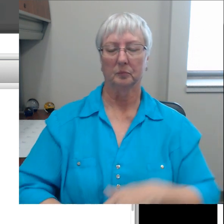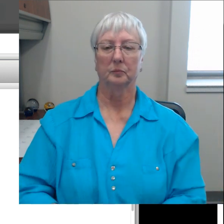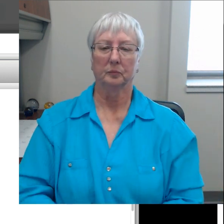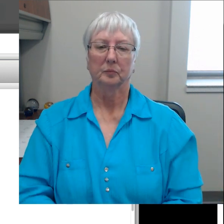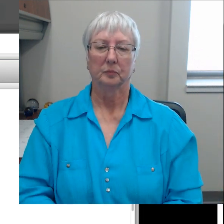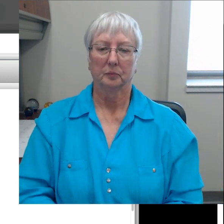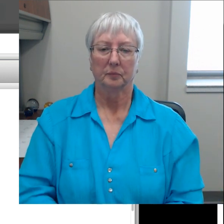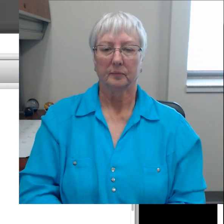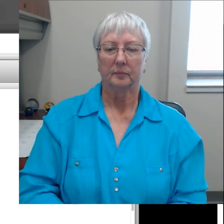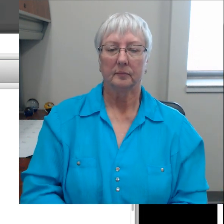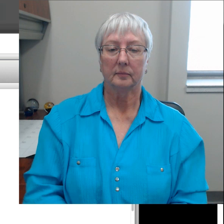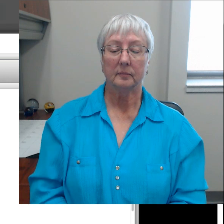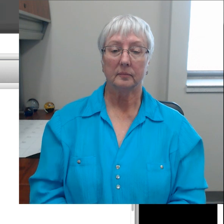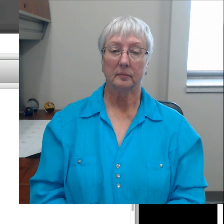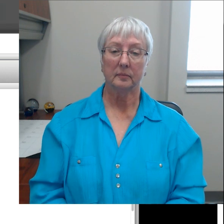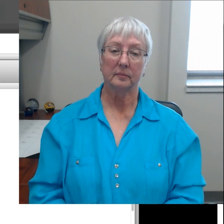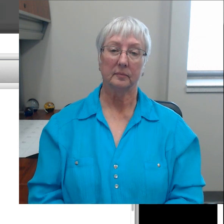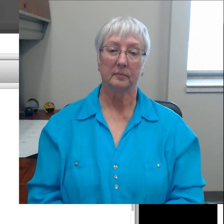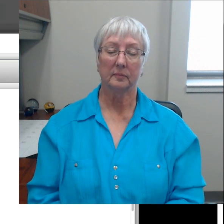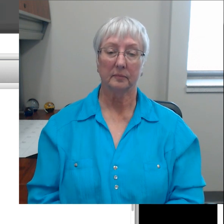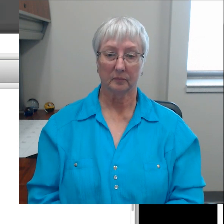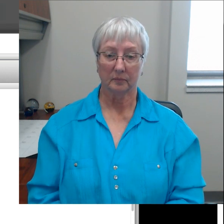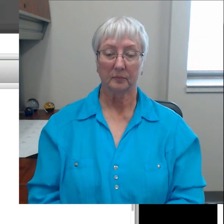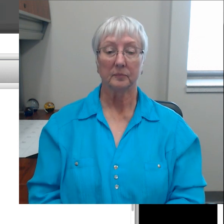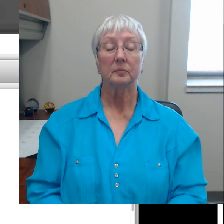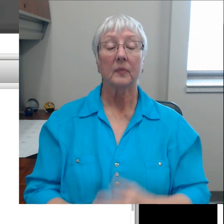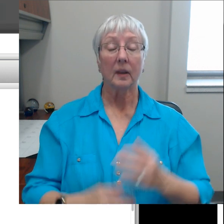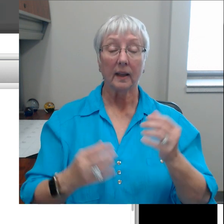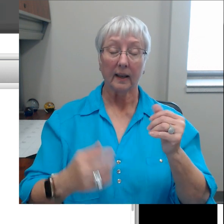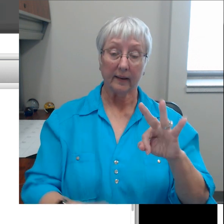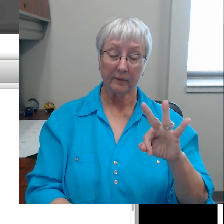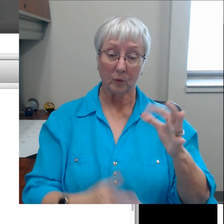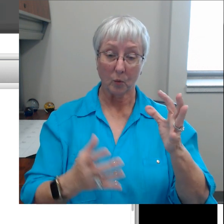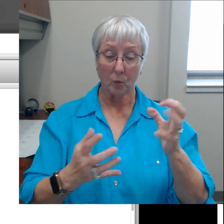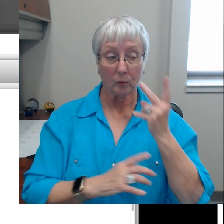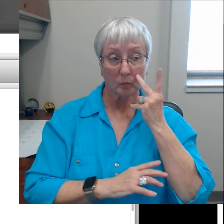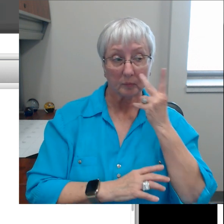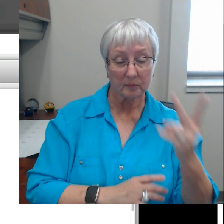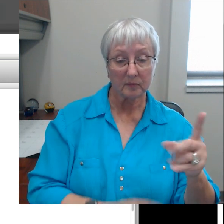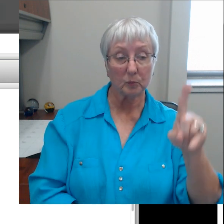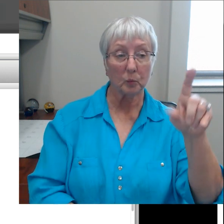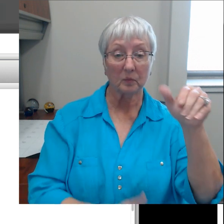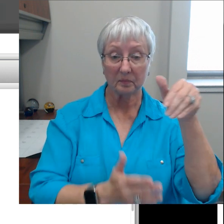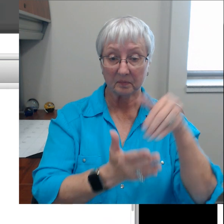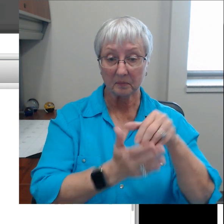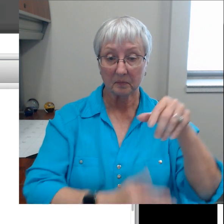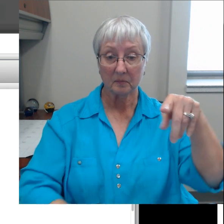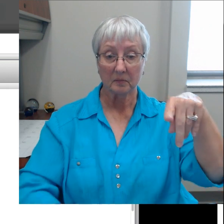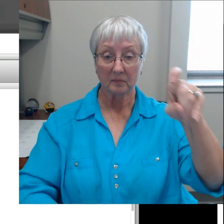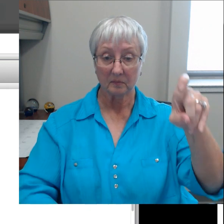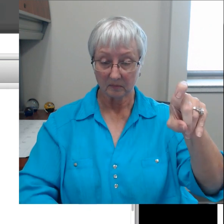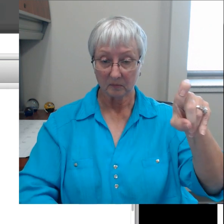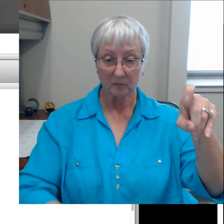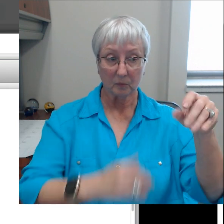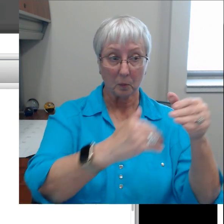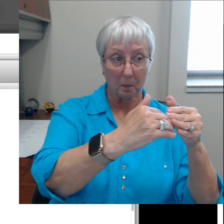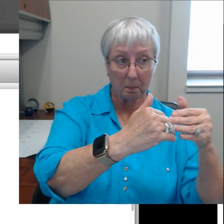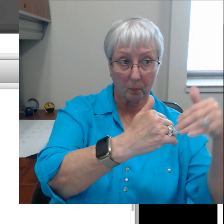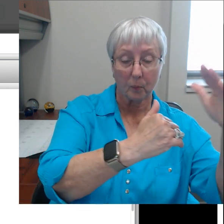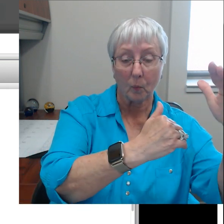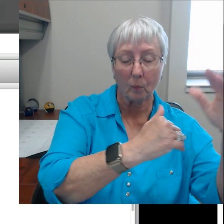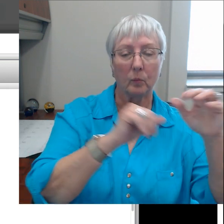spans. And now at viewport widths at 1,000 pixels or higher, we will overwrite that display block with a display inline. If we